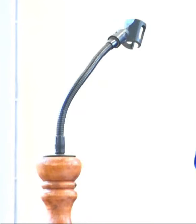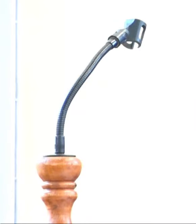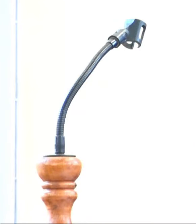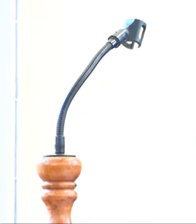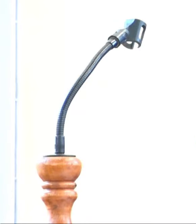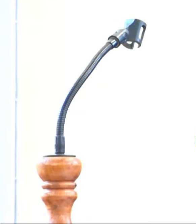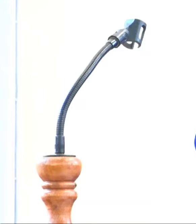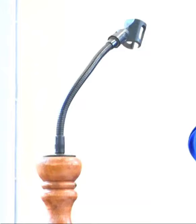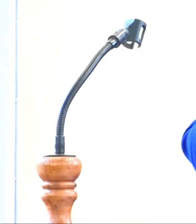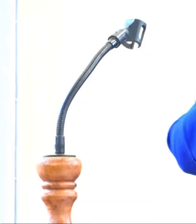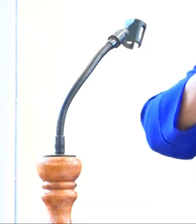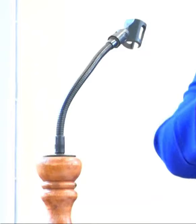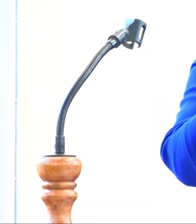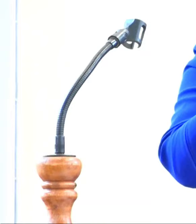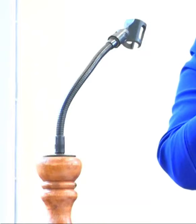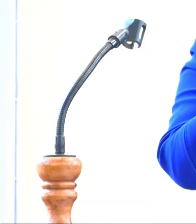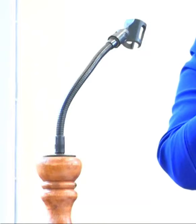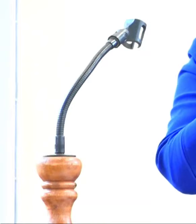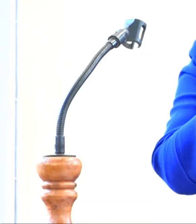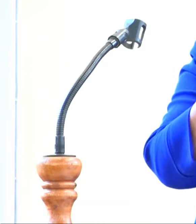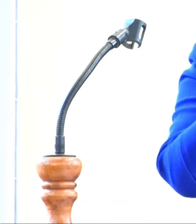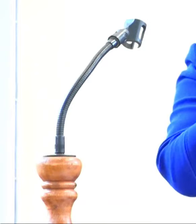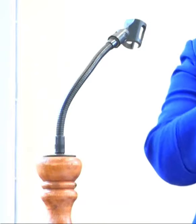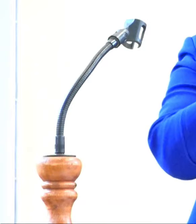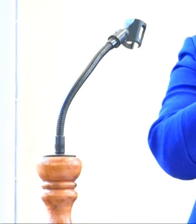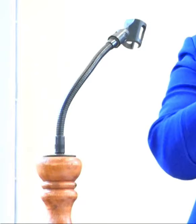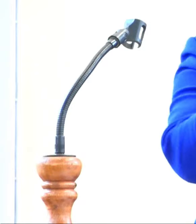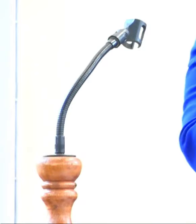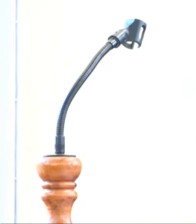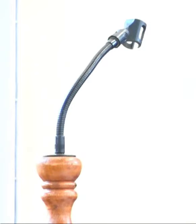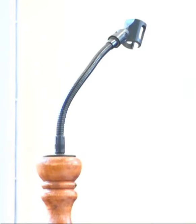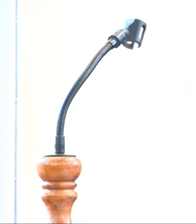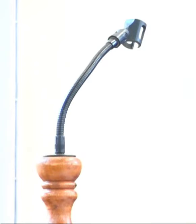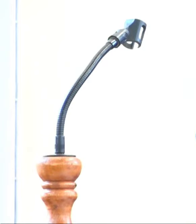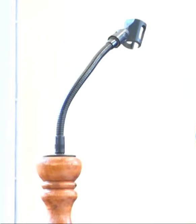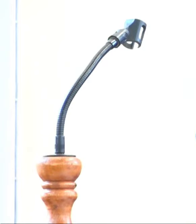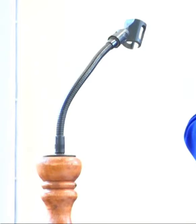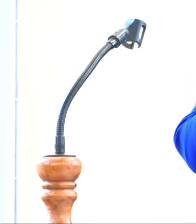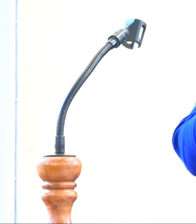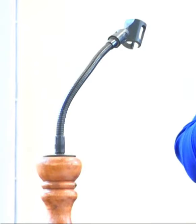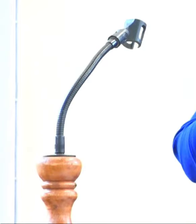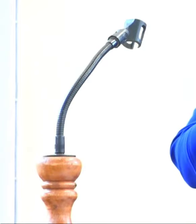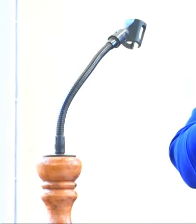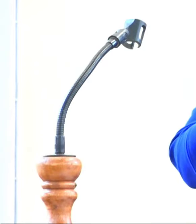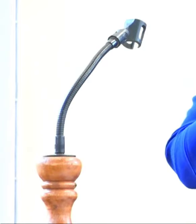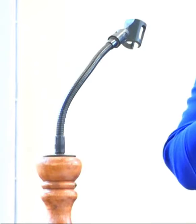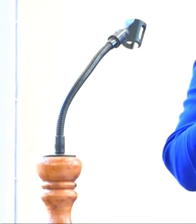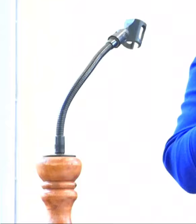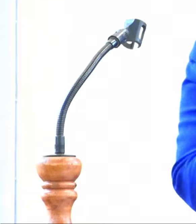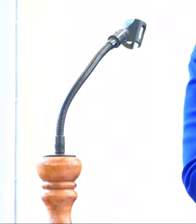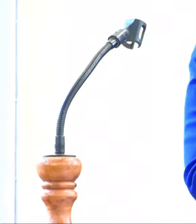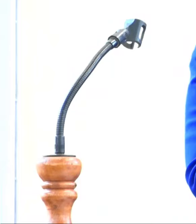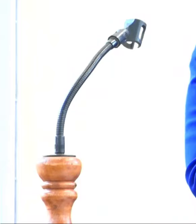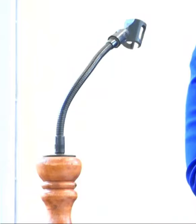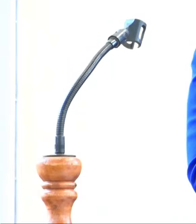my kingdom. But in many instances, it is about me, myself, and